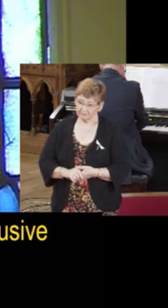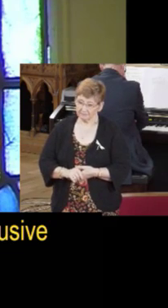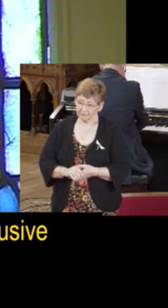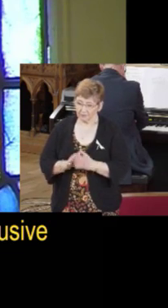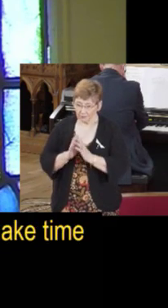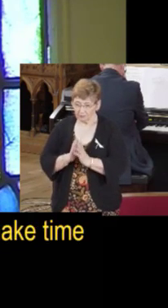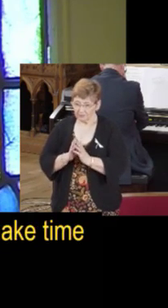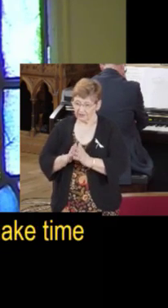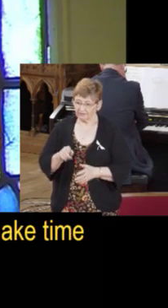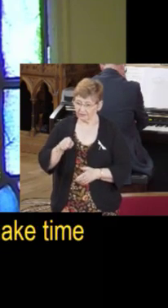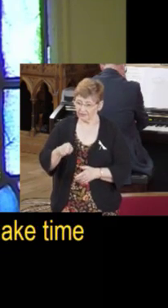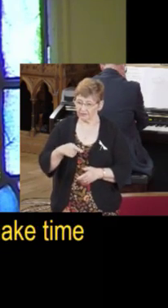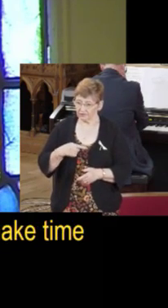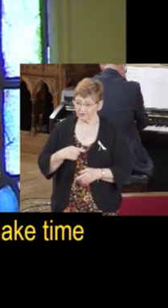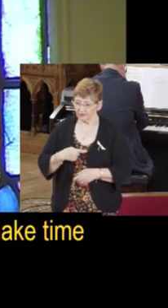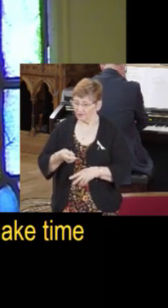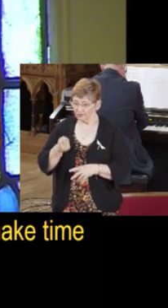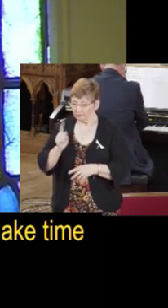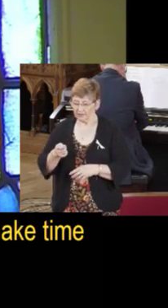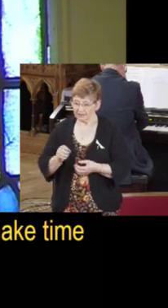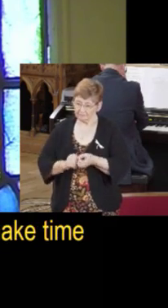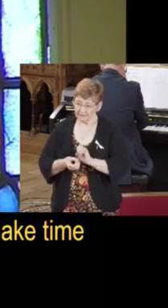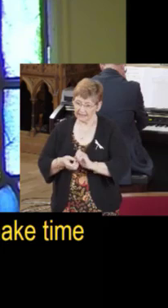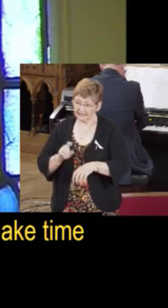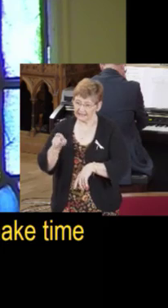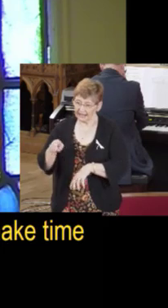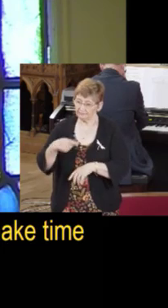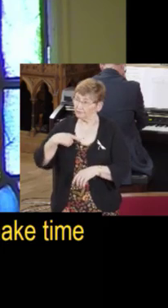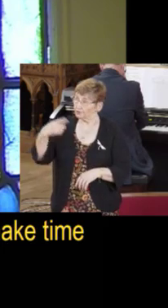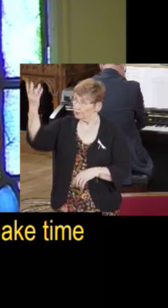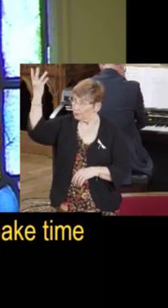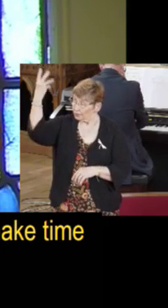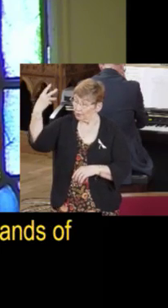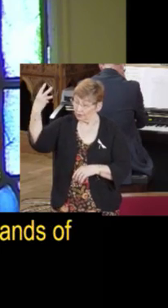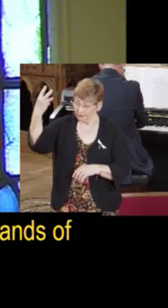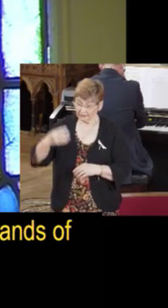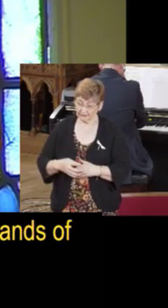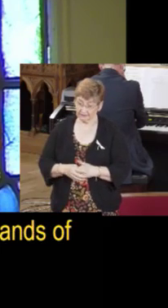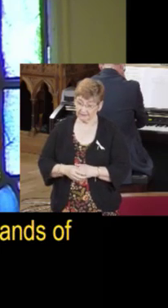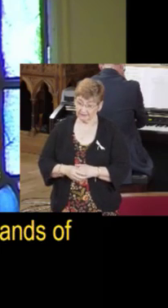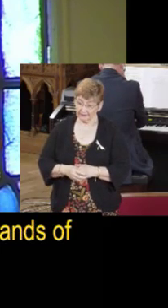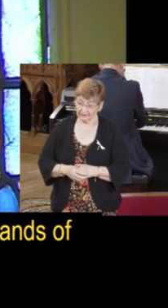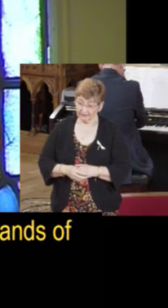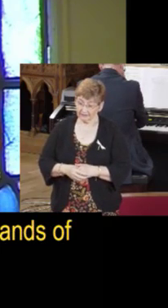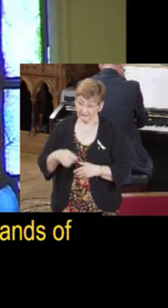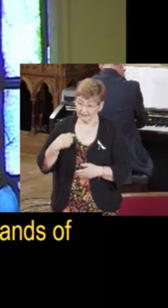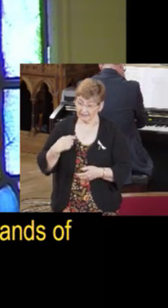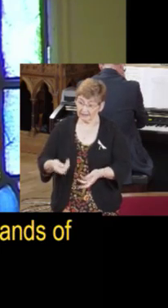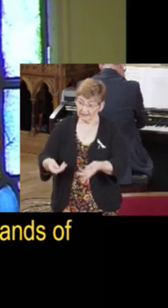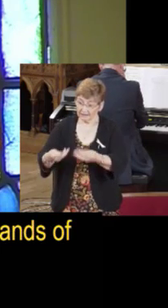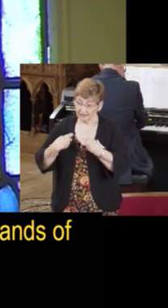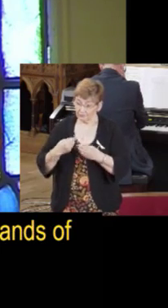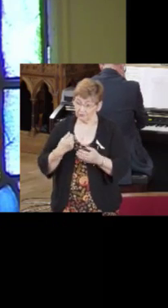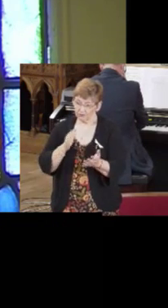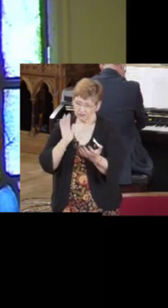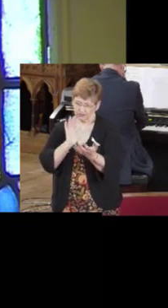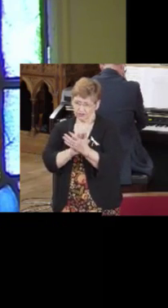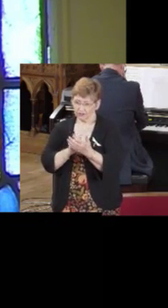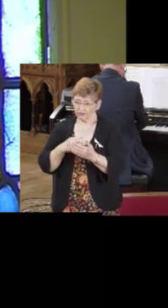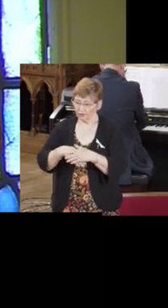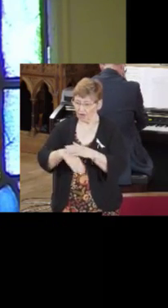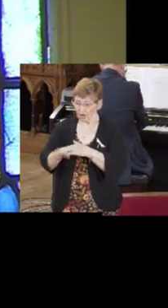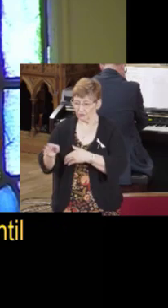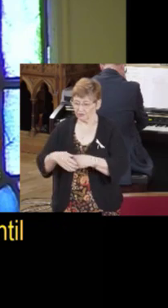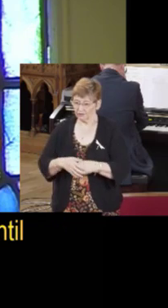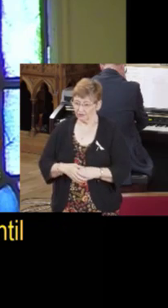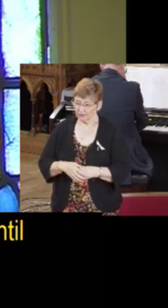We pray for those who do not make time for you, allowing the pressures and demands of each day to shut you out,